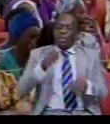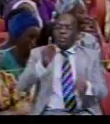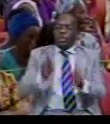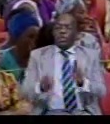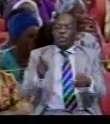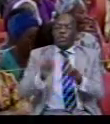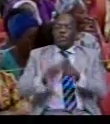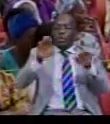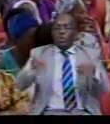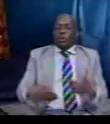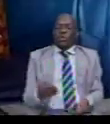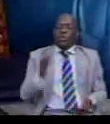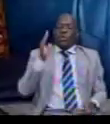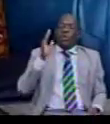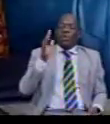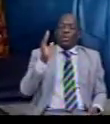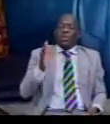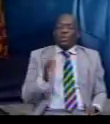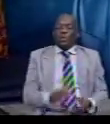testimony.